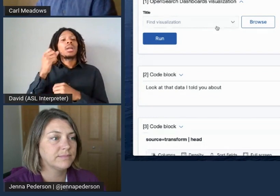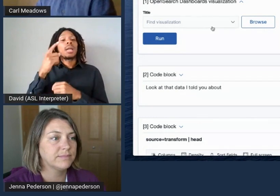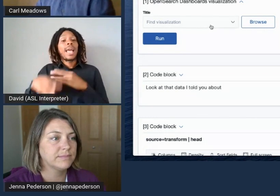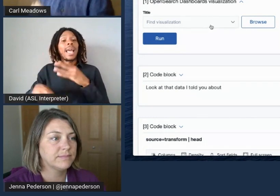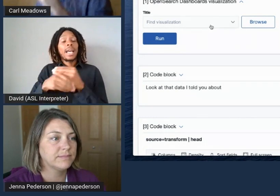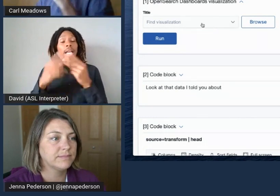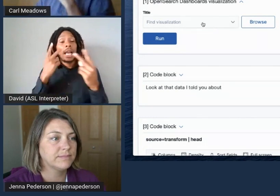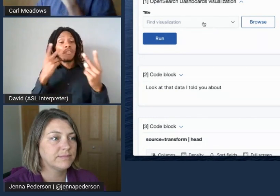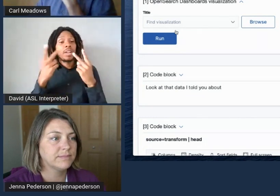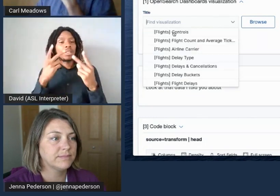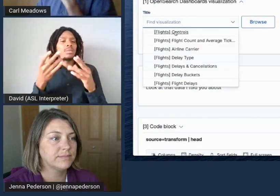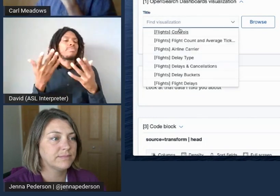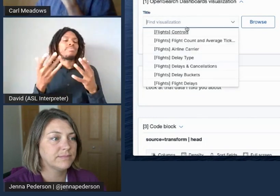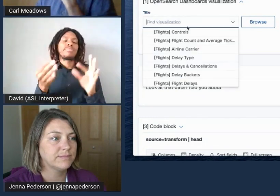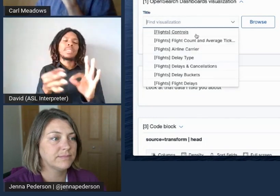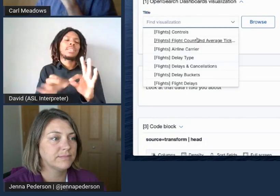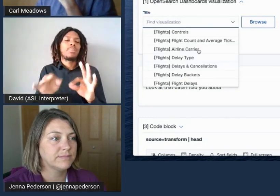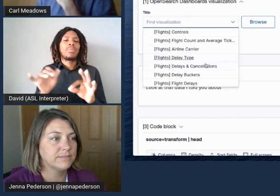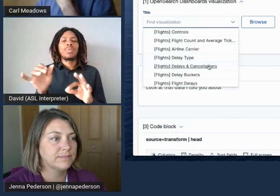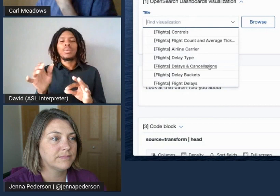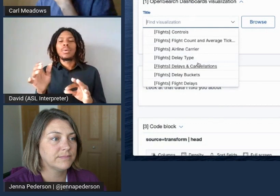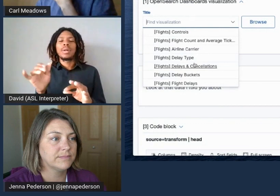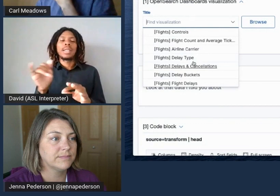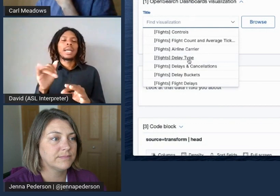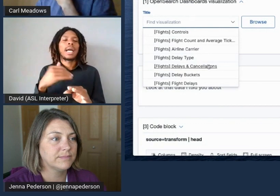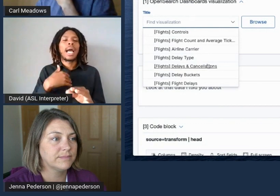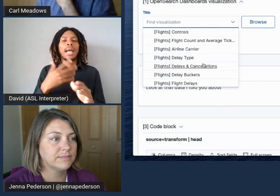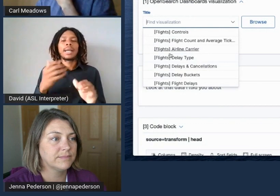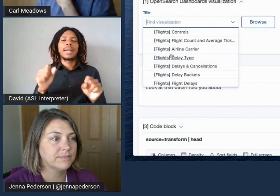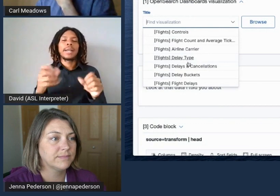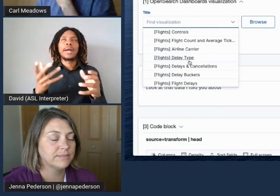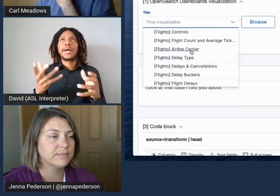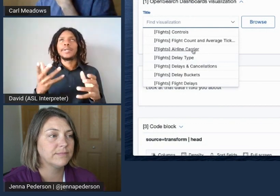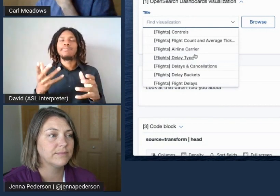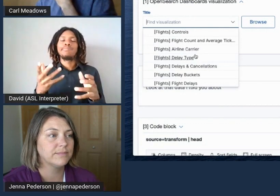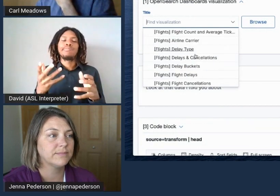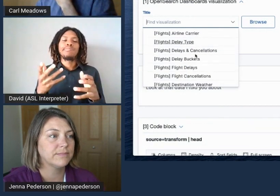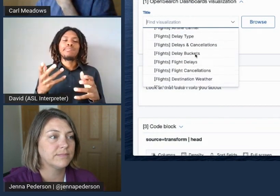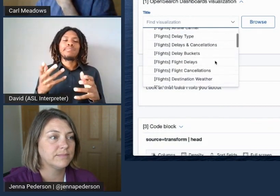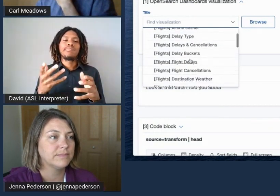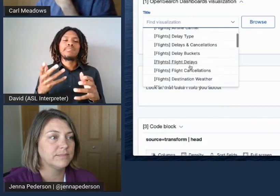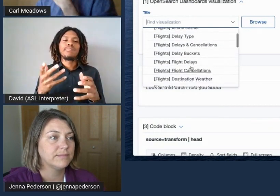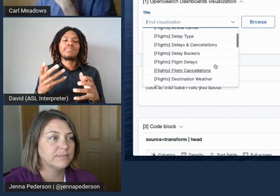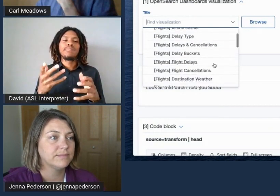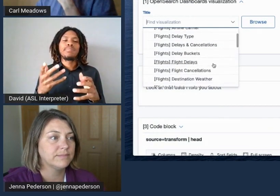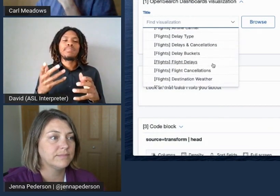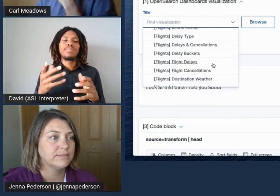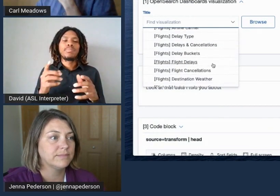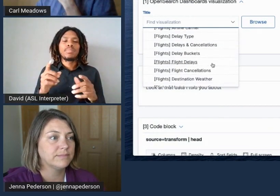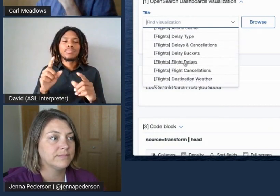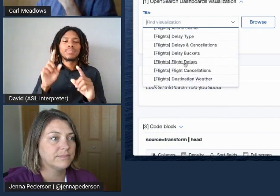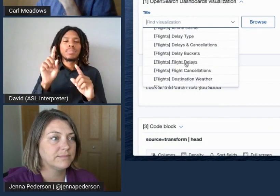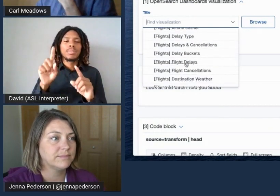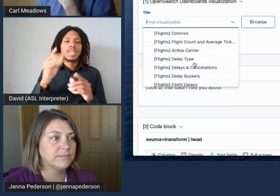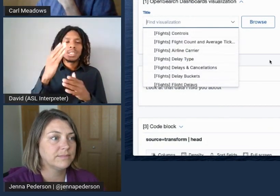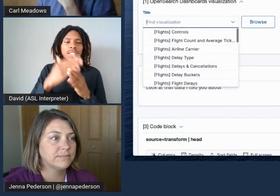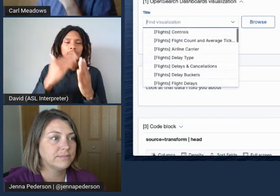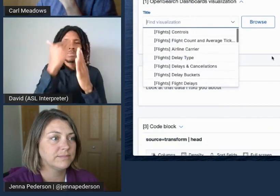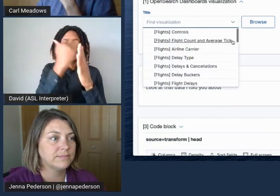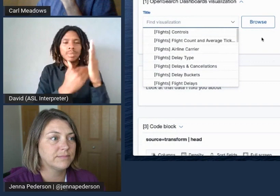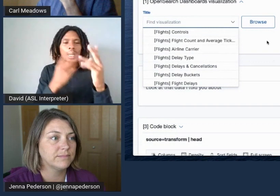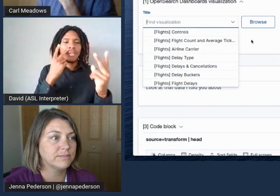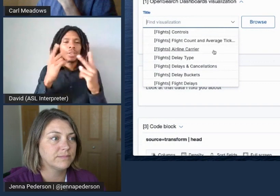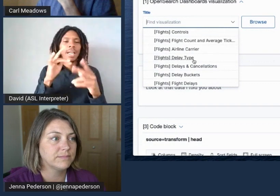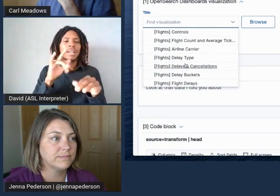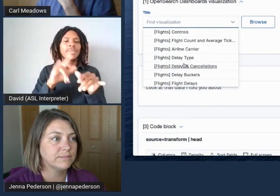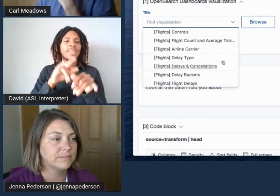is as simple as I can go to my, let's go to some of these visualizations I have, like say flight